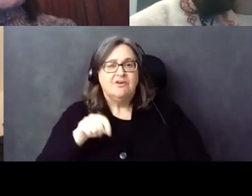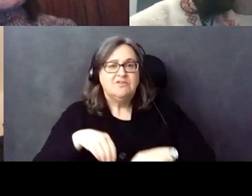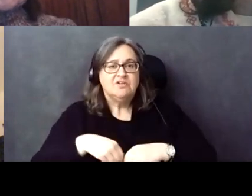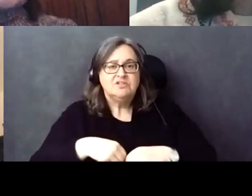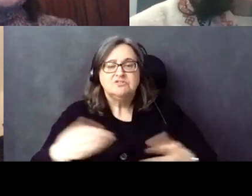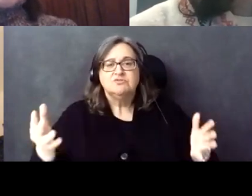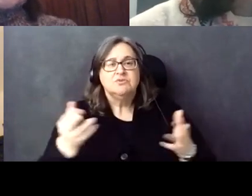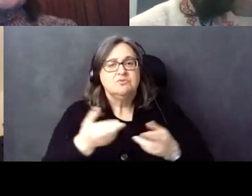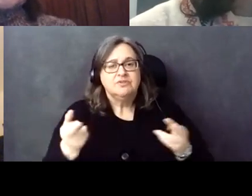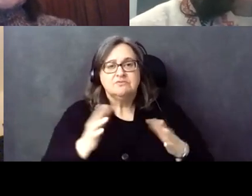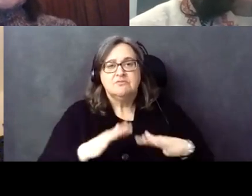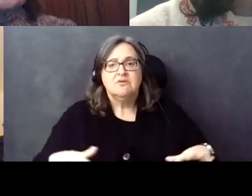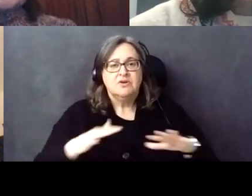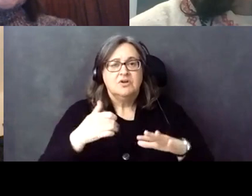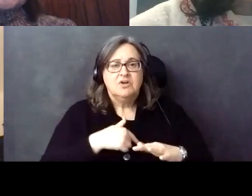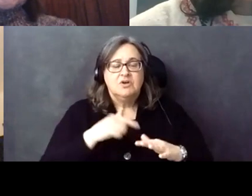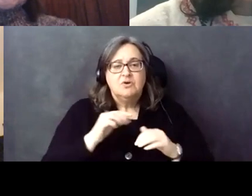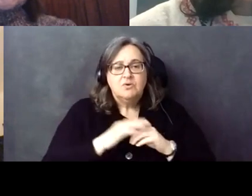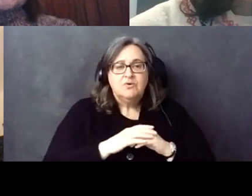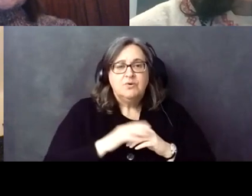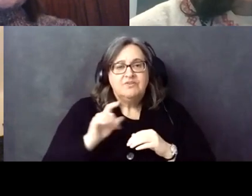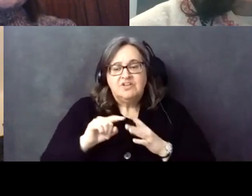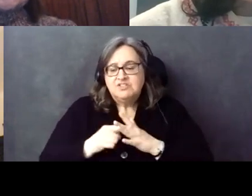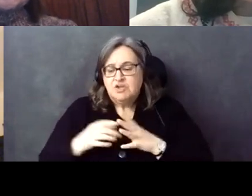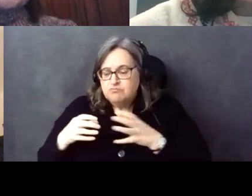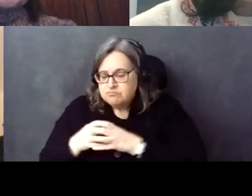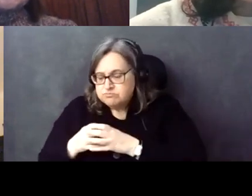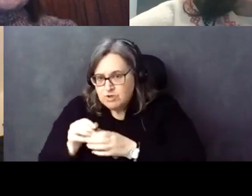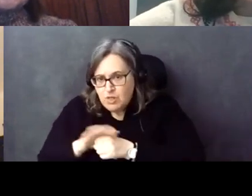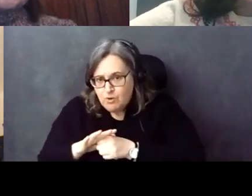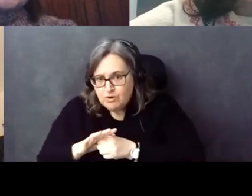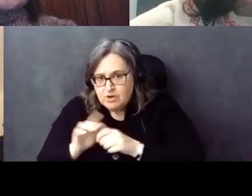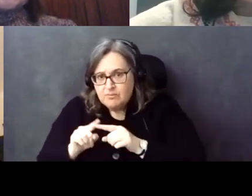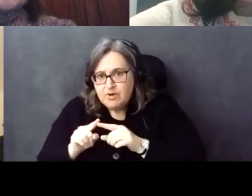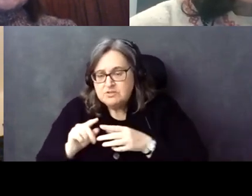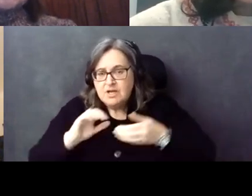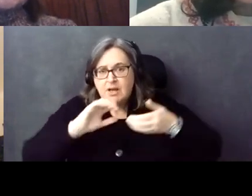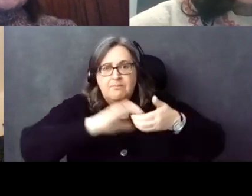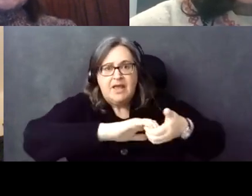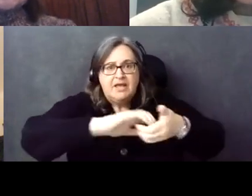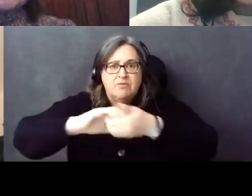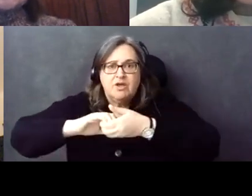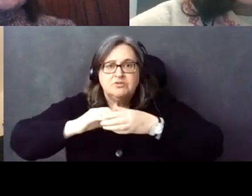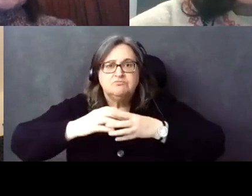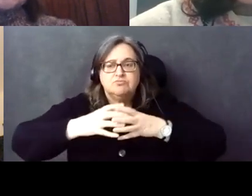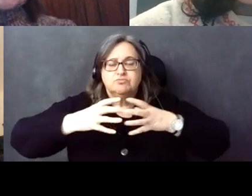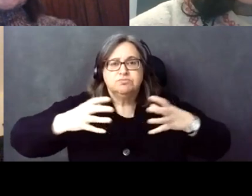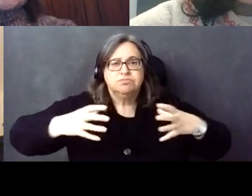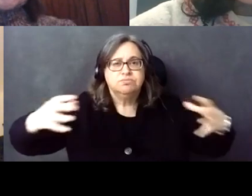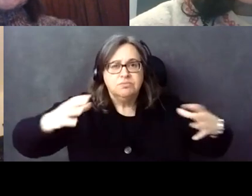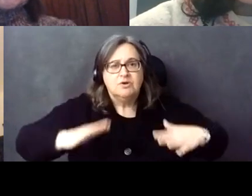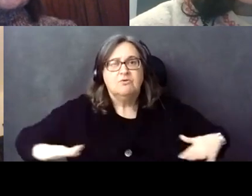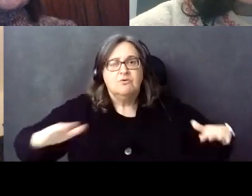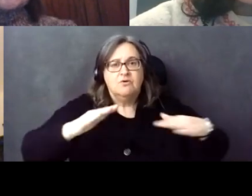wise to start hyperlocal, like most mutual aid does, but to also band together in a wider coalition cross